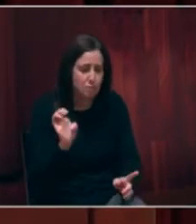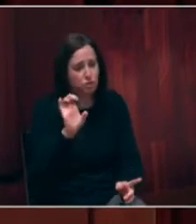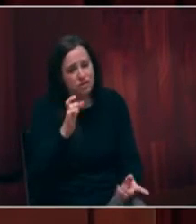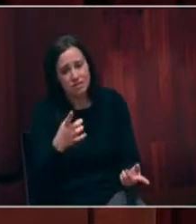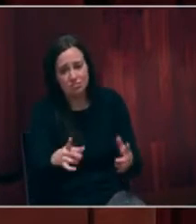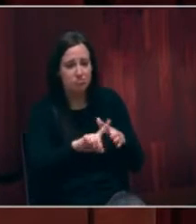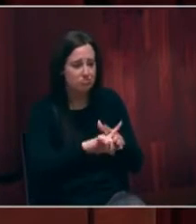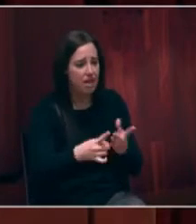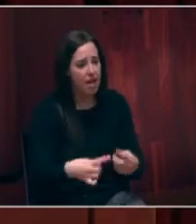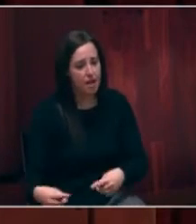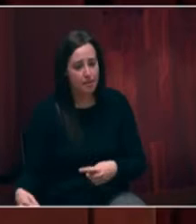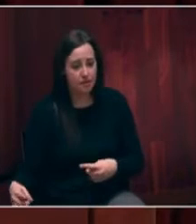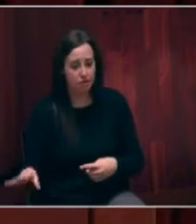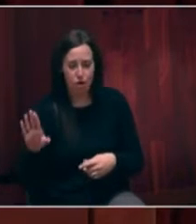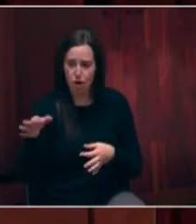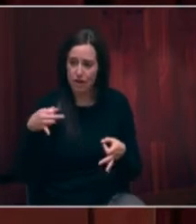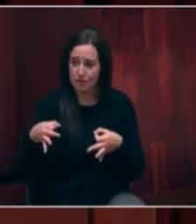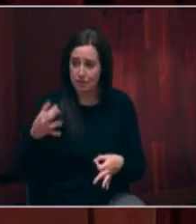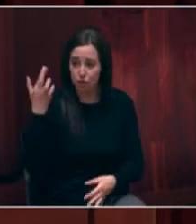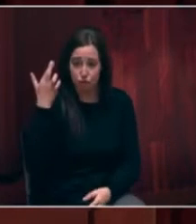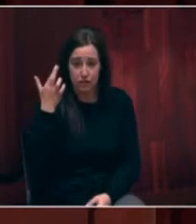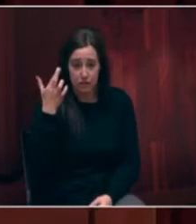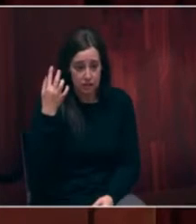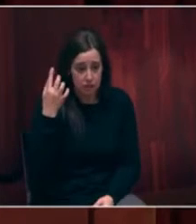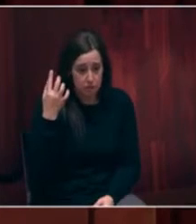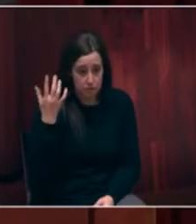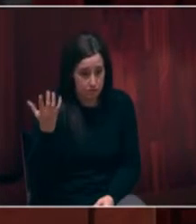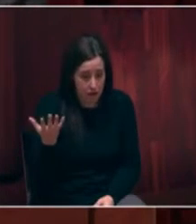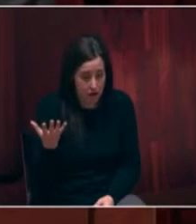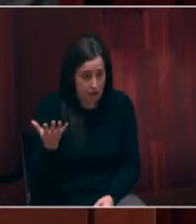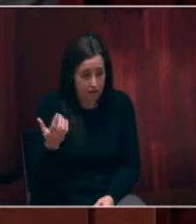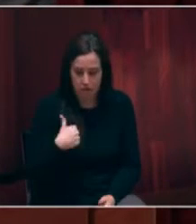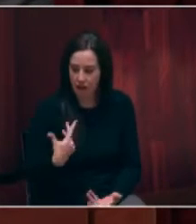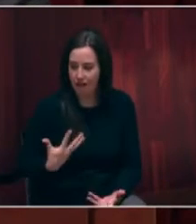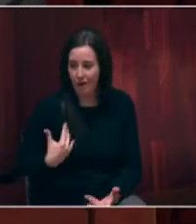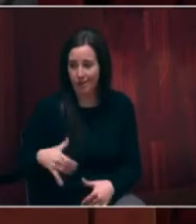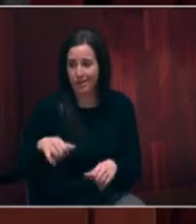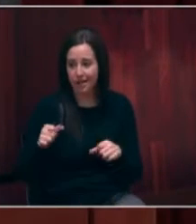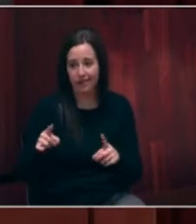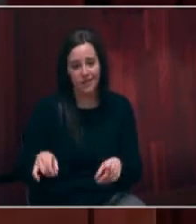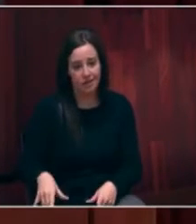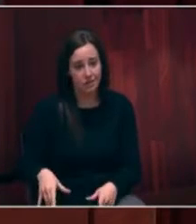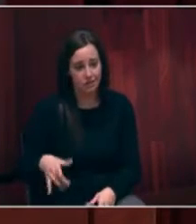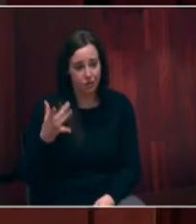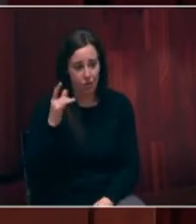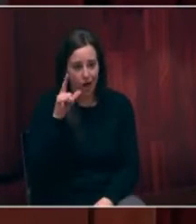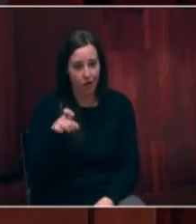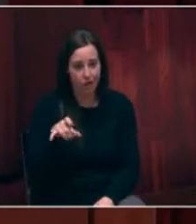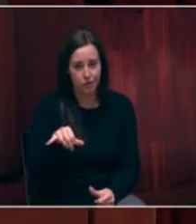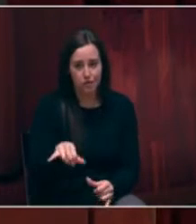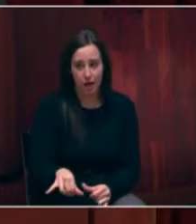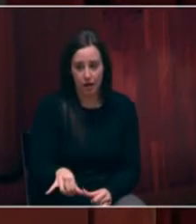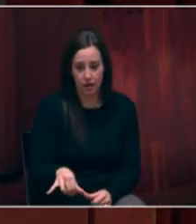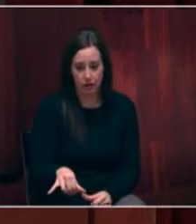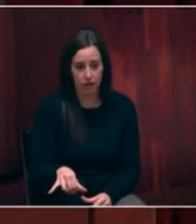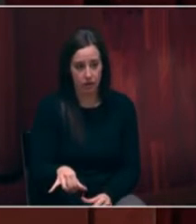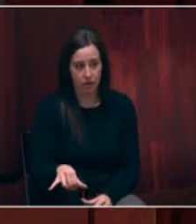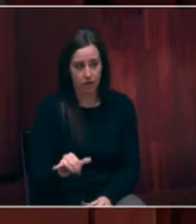And her justification to me was, well, I've already taken the test, so why do I need to be here?